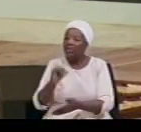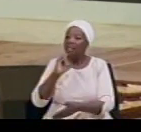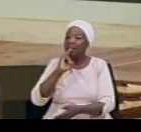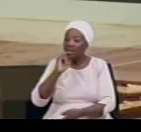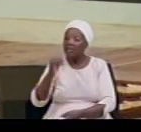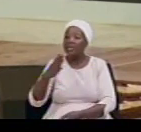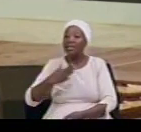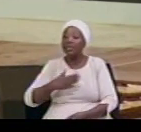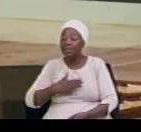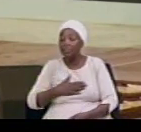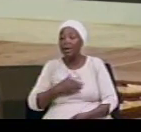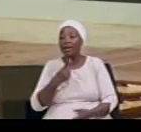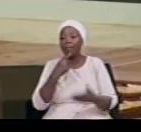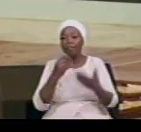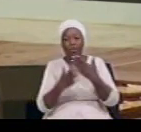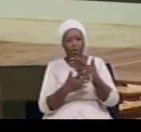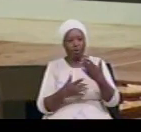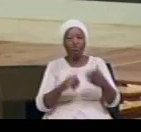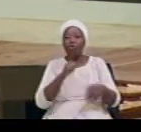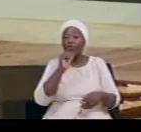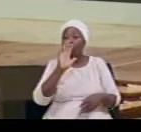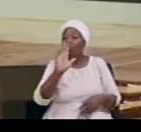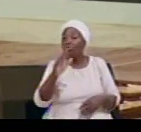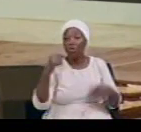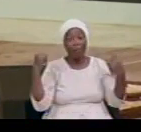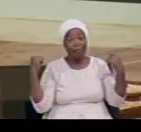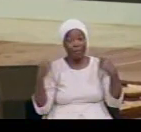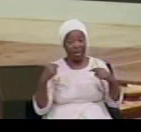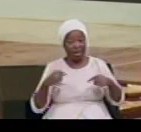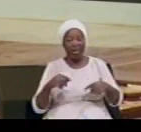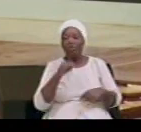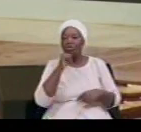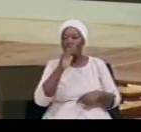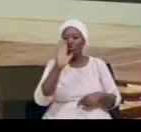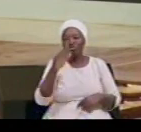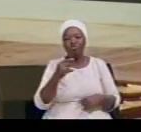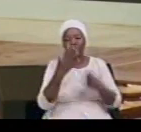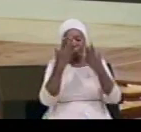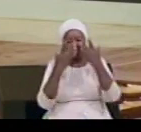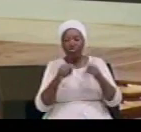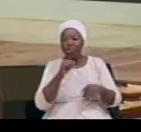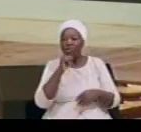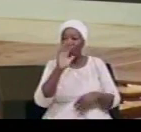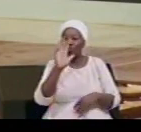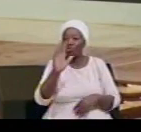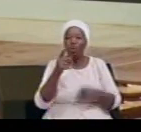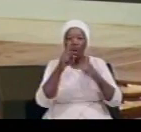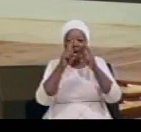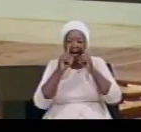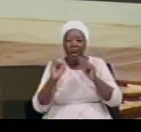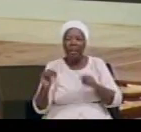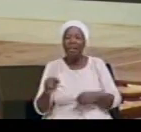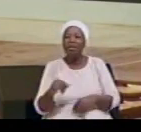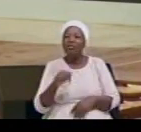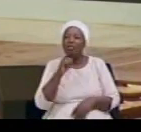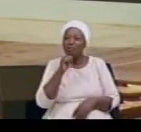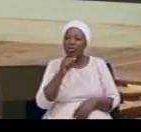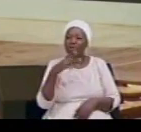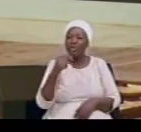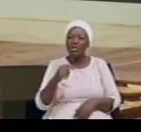your pain, not your sorrow, not your crying, not the